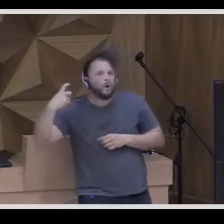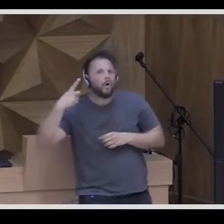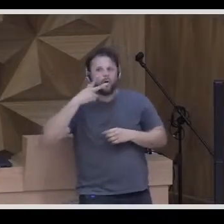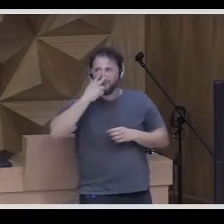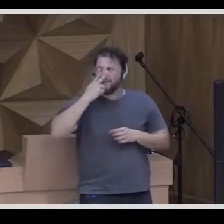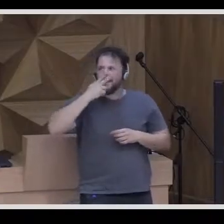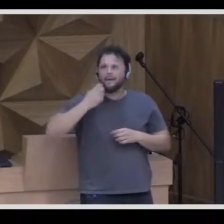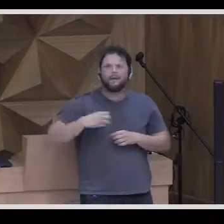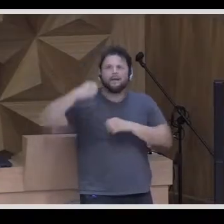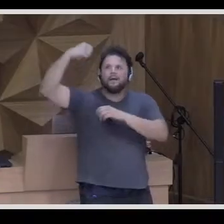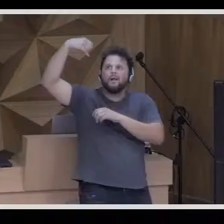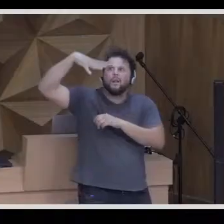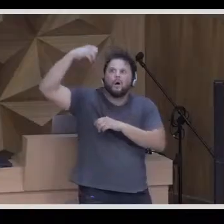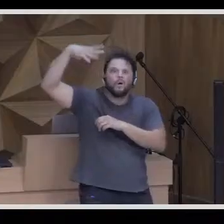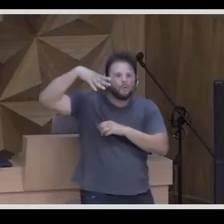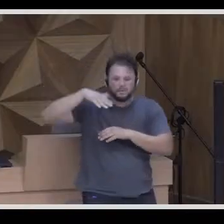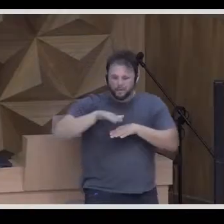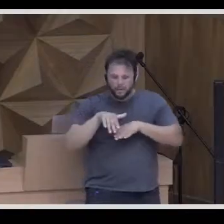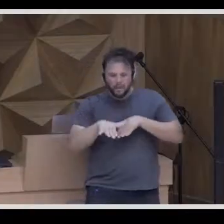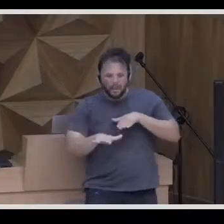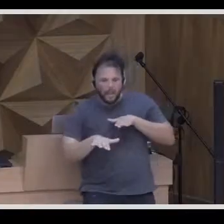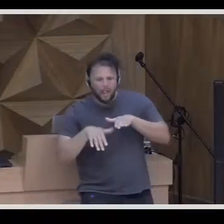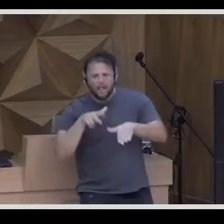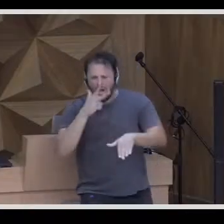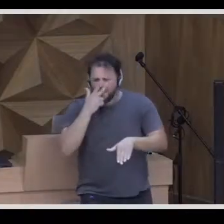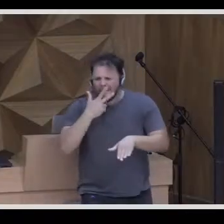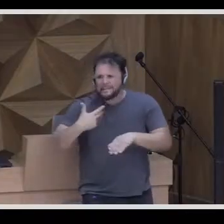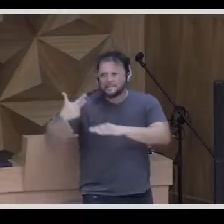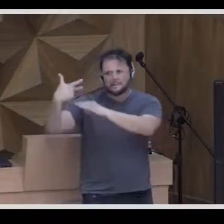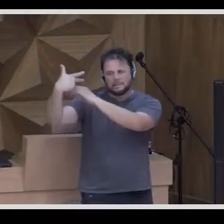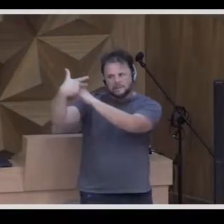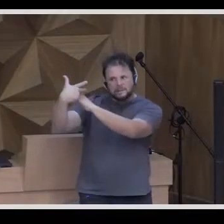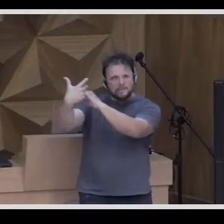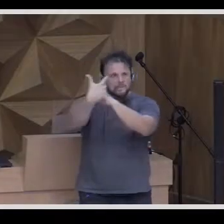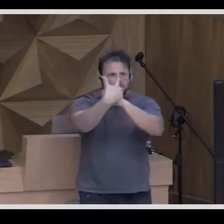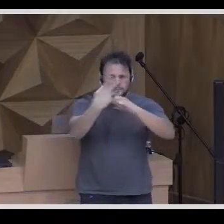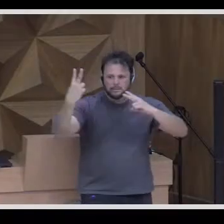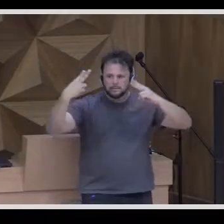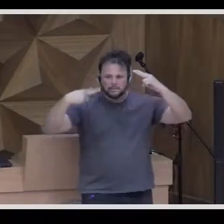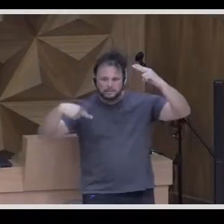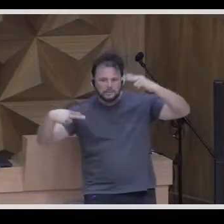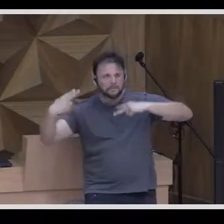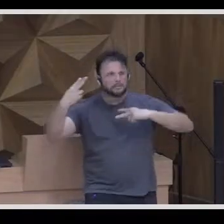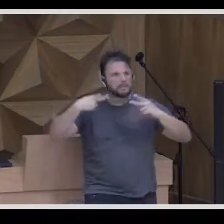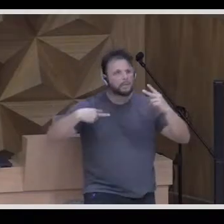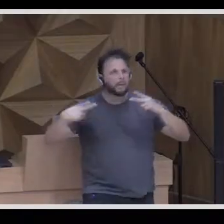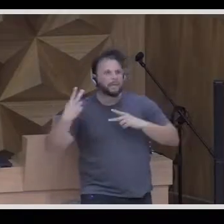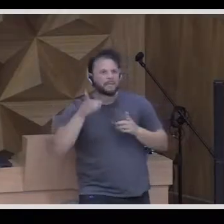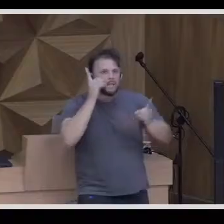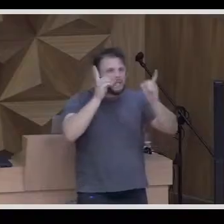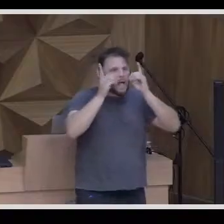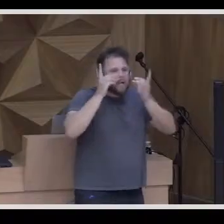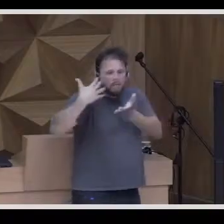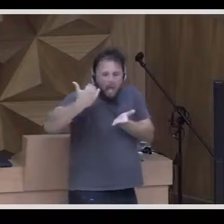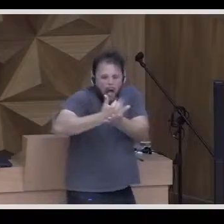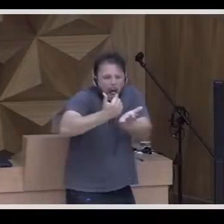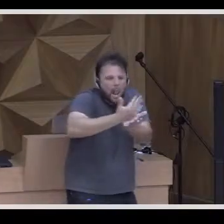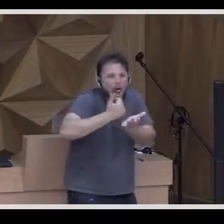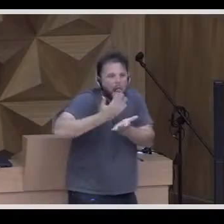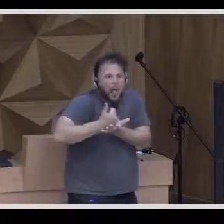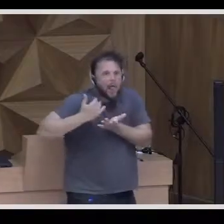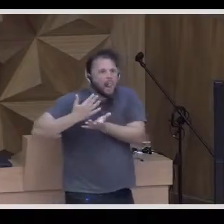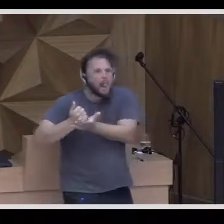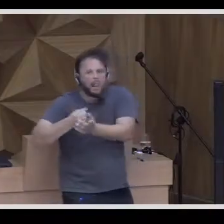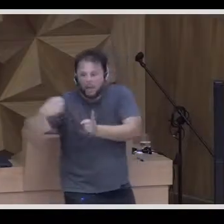feel over time? What impact does that have on people's kind of quality of life? And that's a really hard thing to